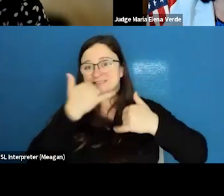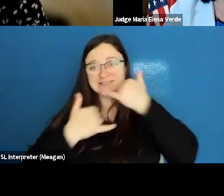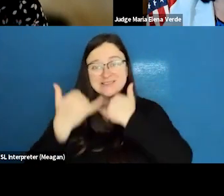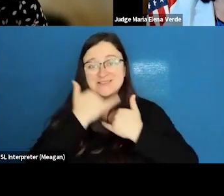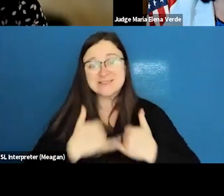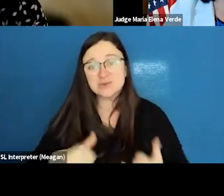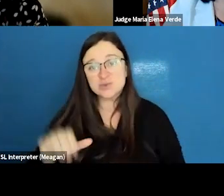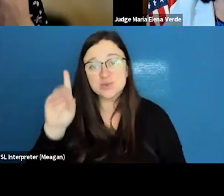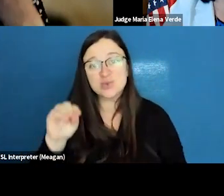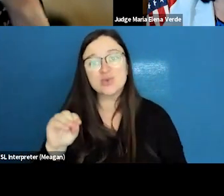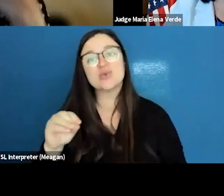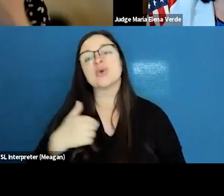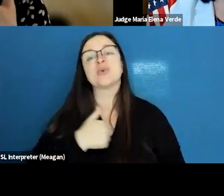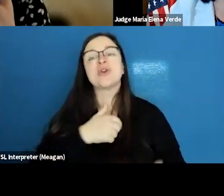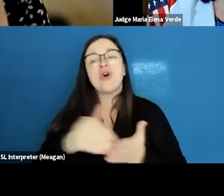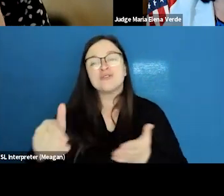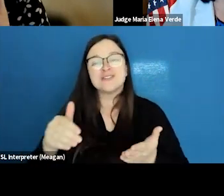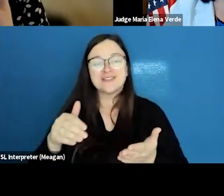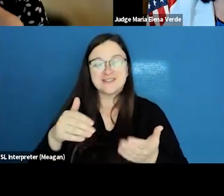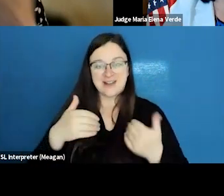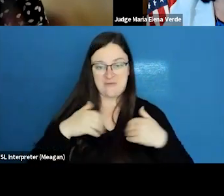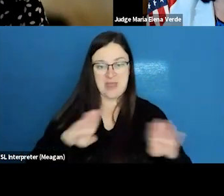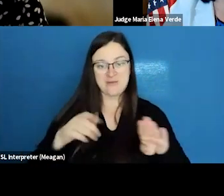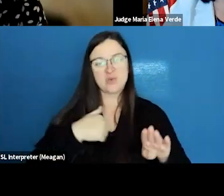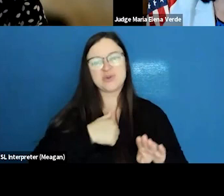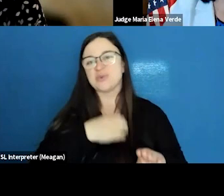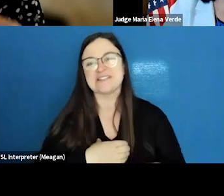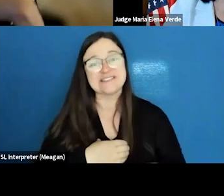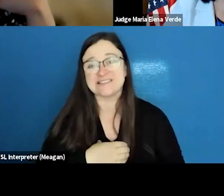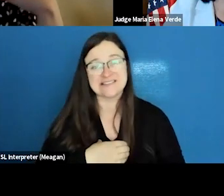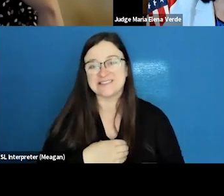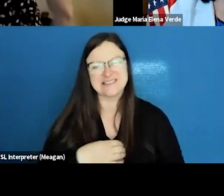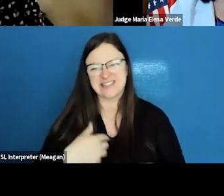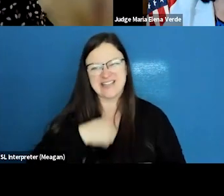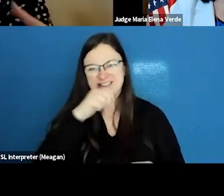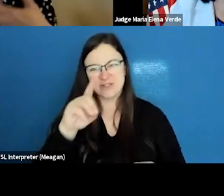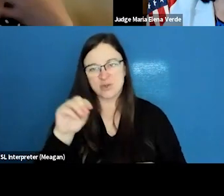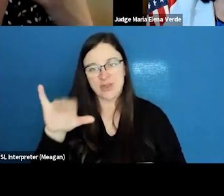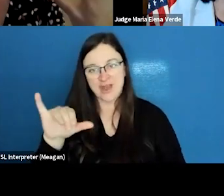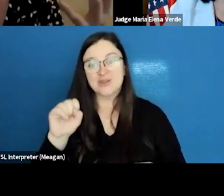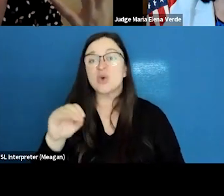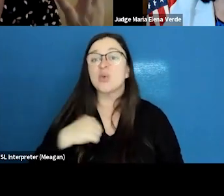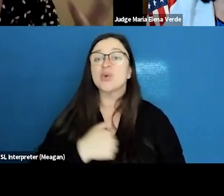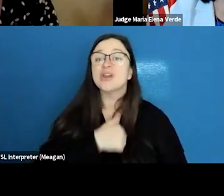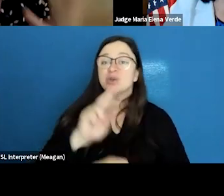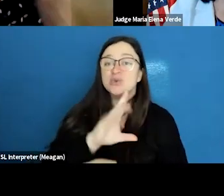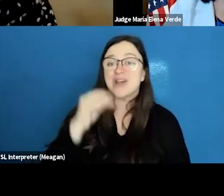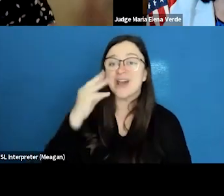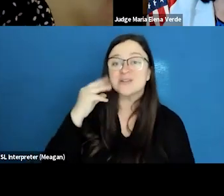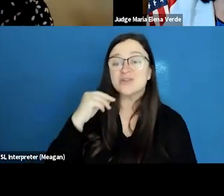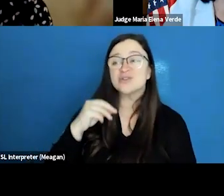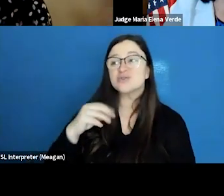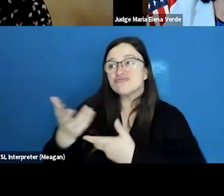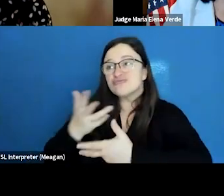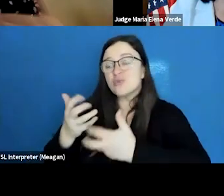for. And so really using that mindset to connect with our participants or our people that are in